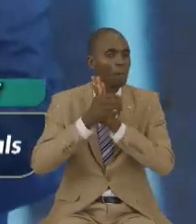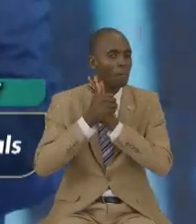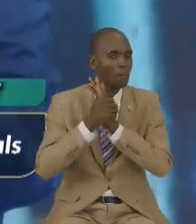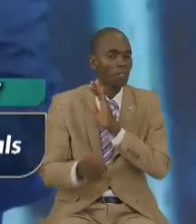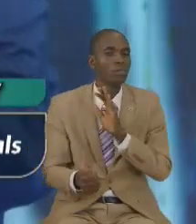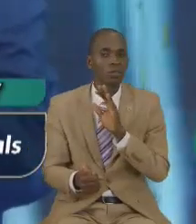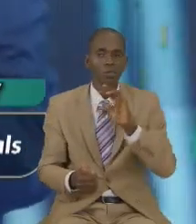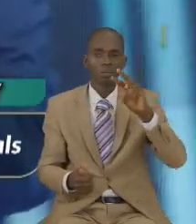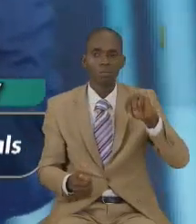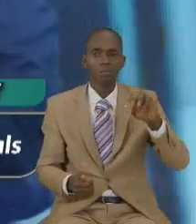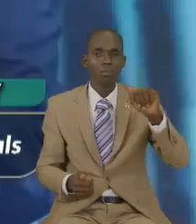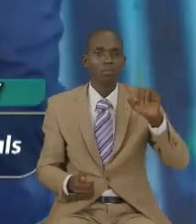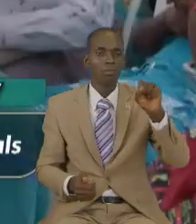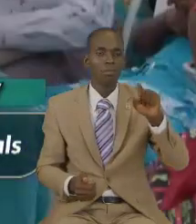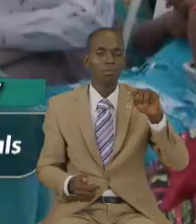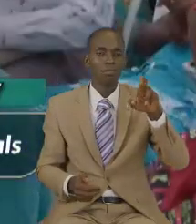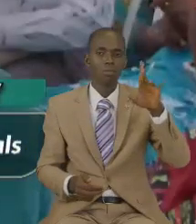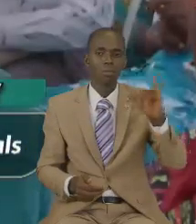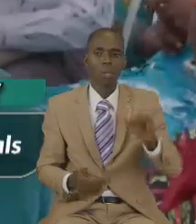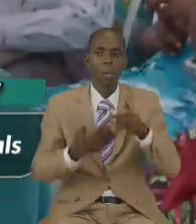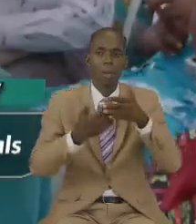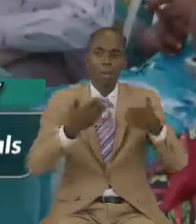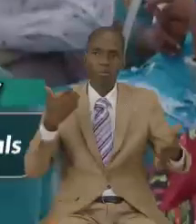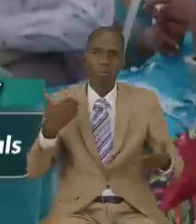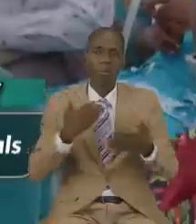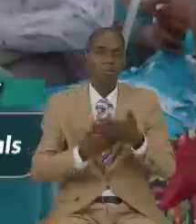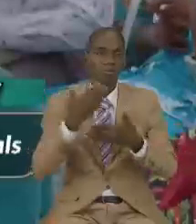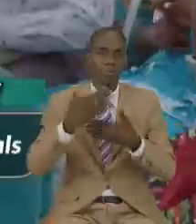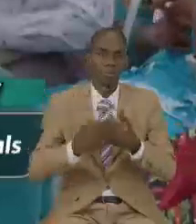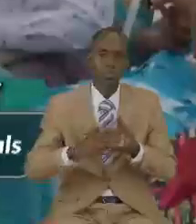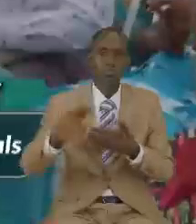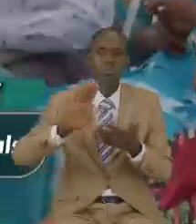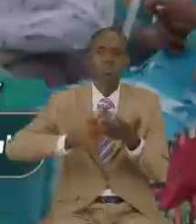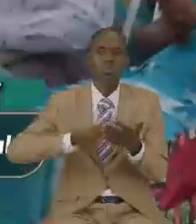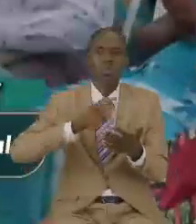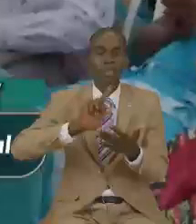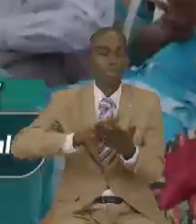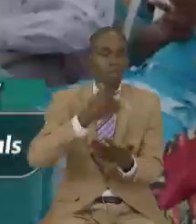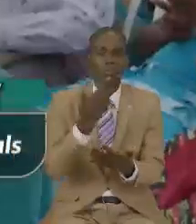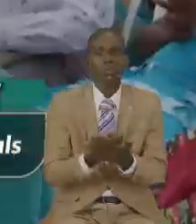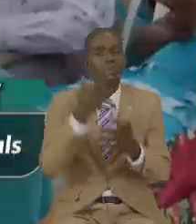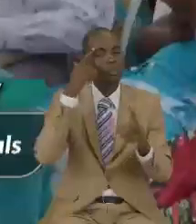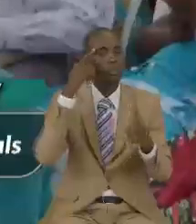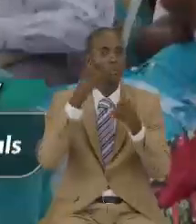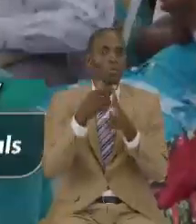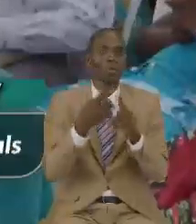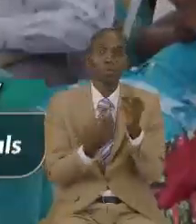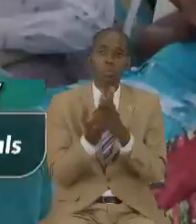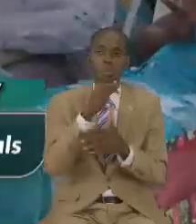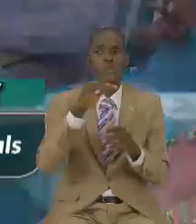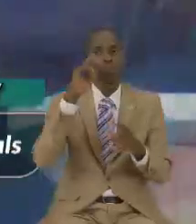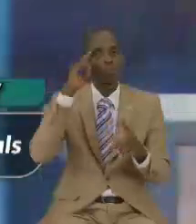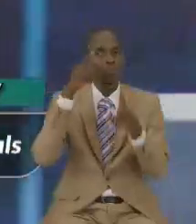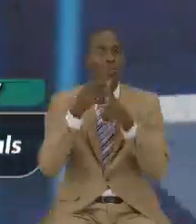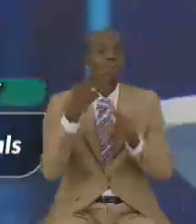before graduating goals and beyond graduating goals. The people that make it in life, they're